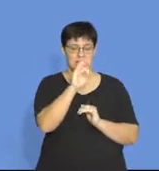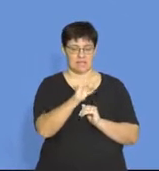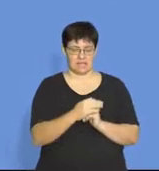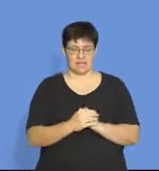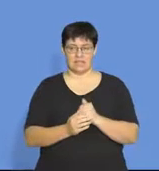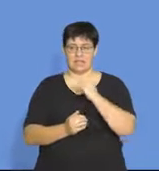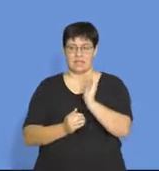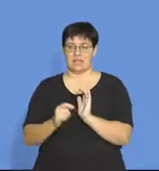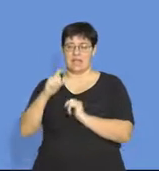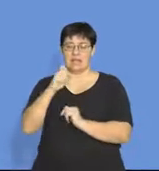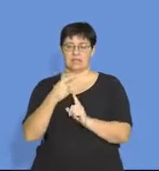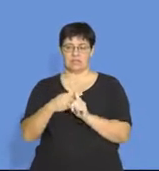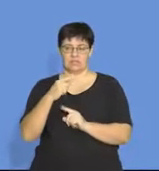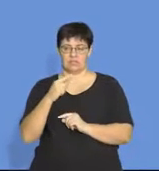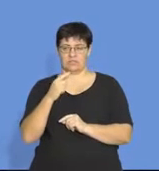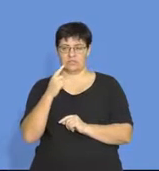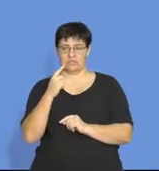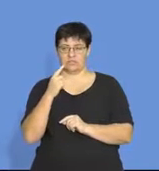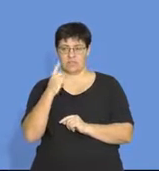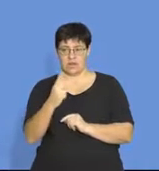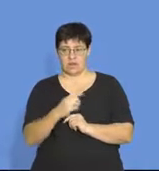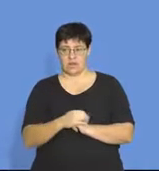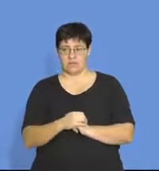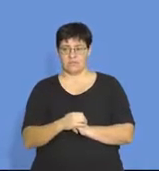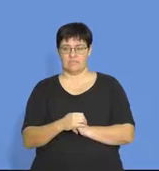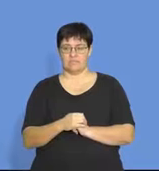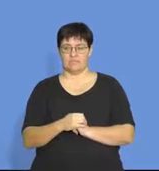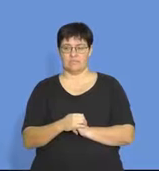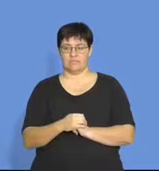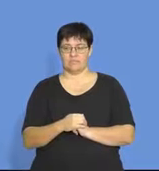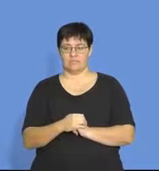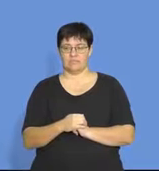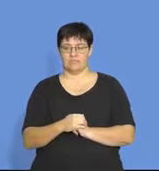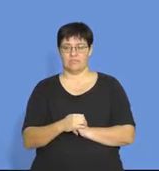minus 3 into x plus 2 plus 1.